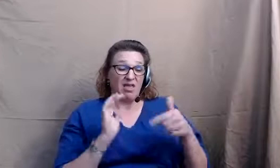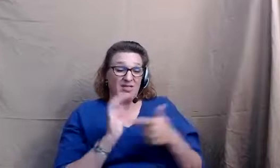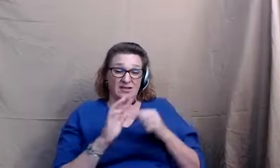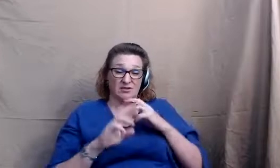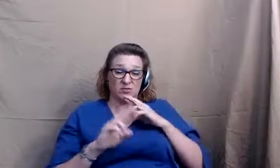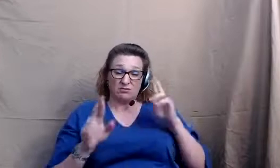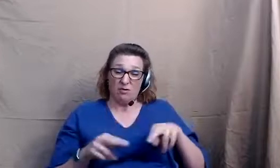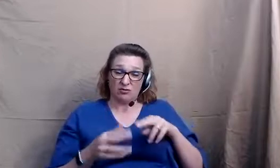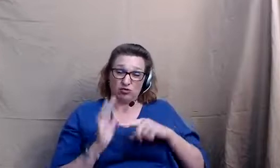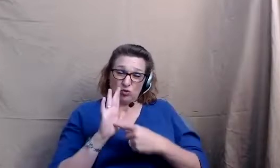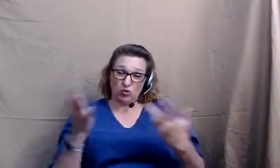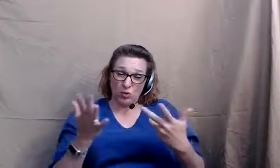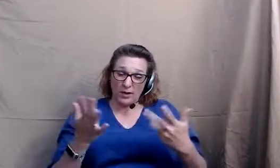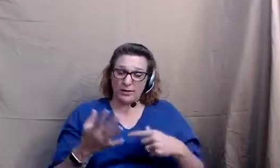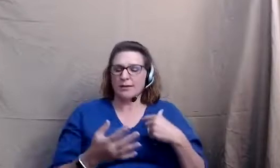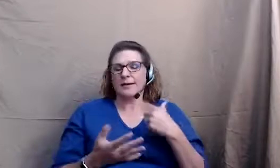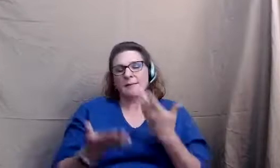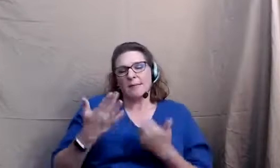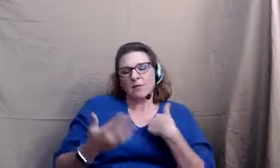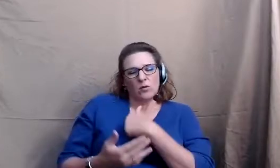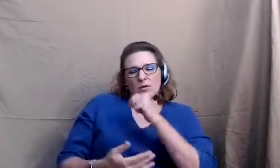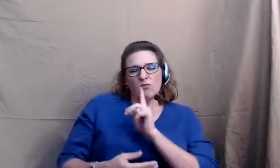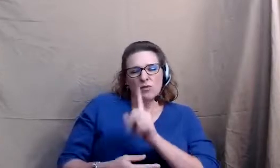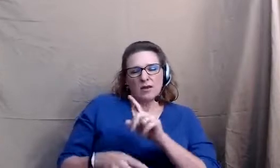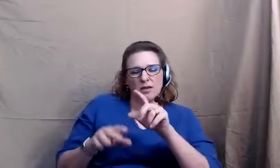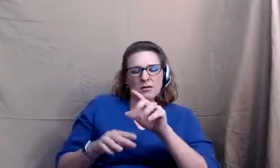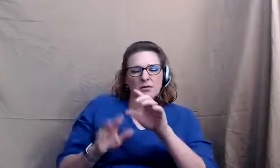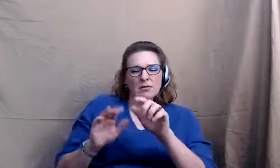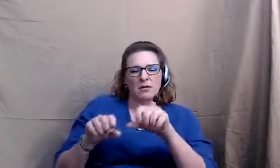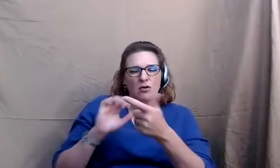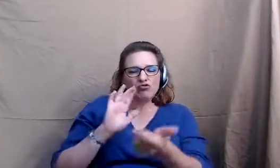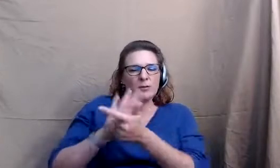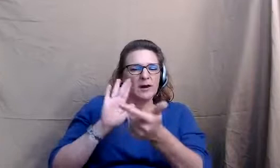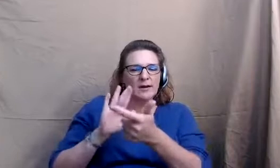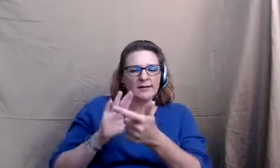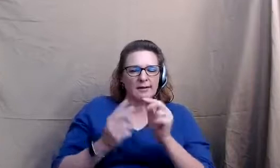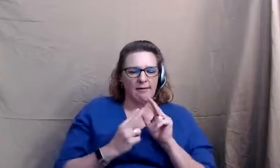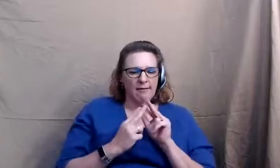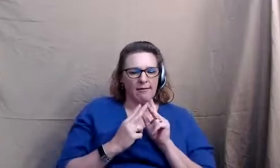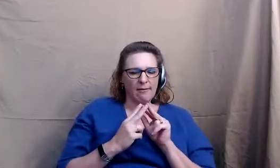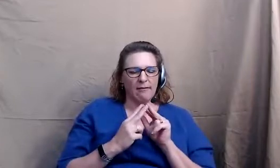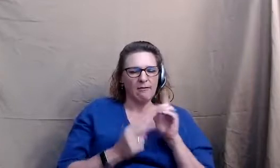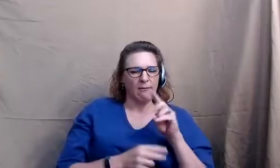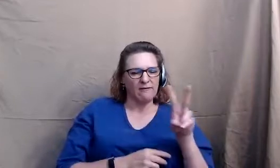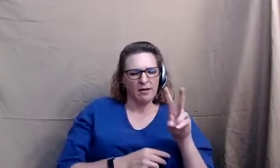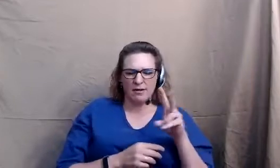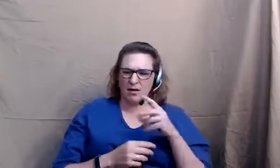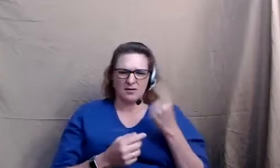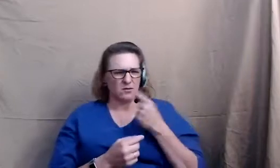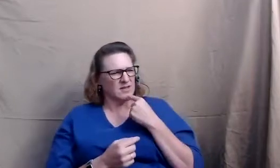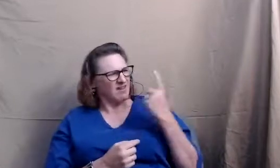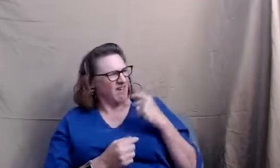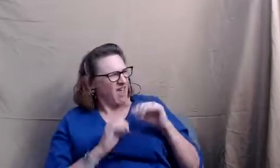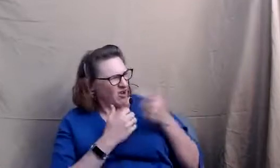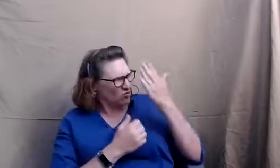not actually criminalizing intimate partner violence. Someone once said to me, "How can you know that criminalization is working?